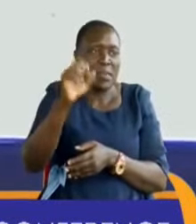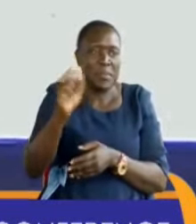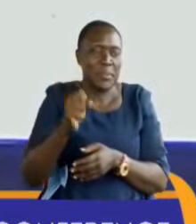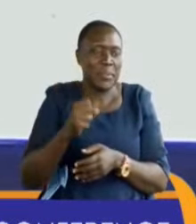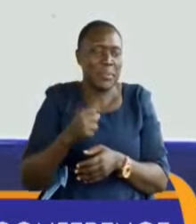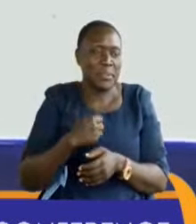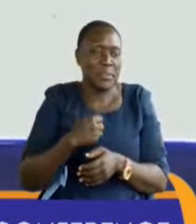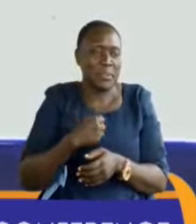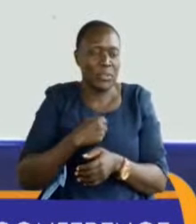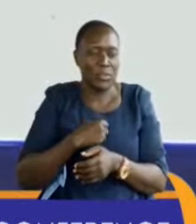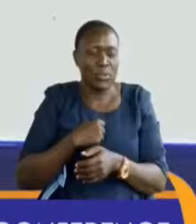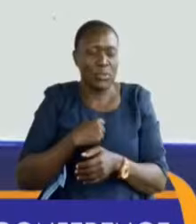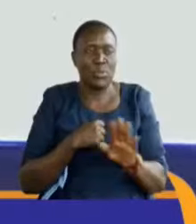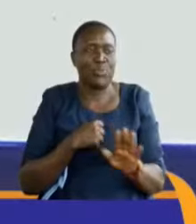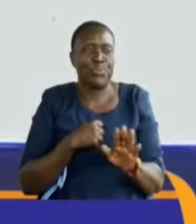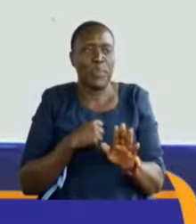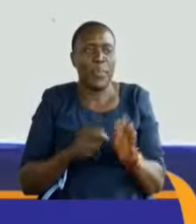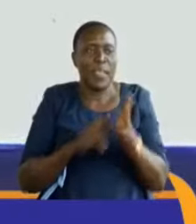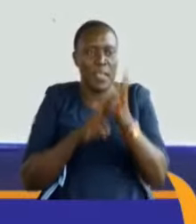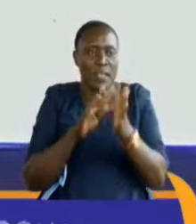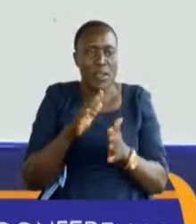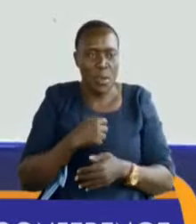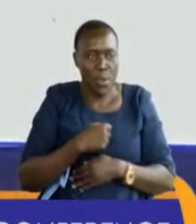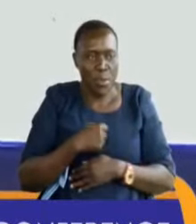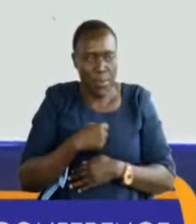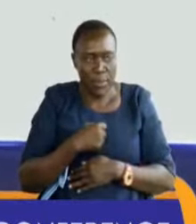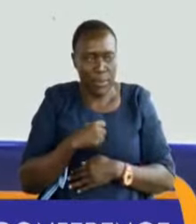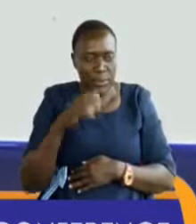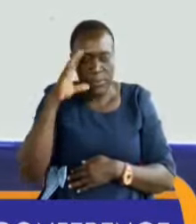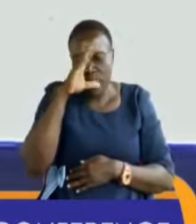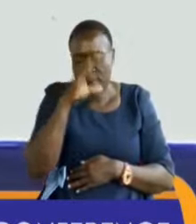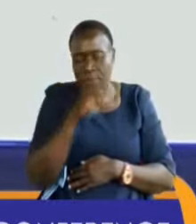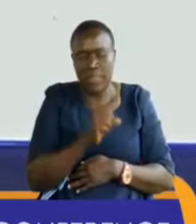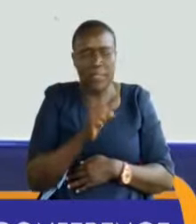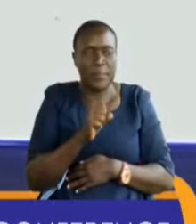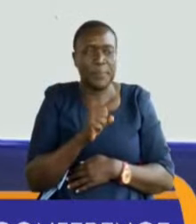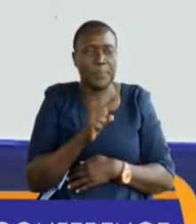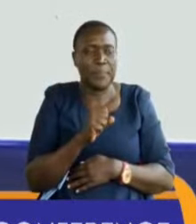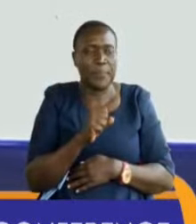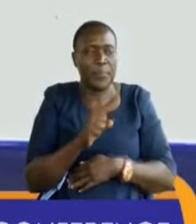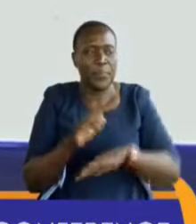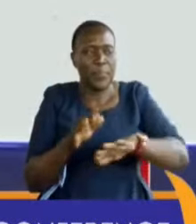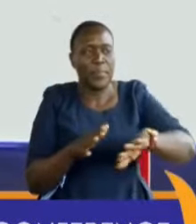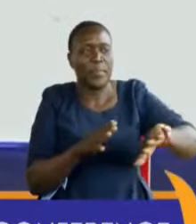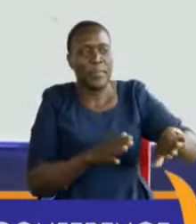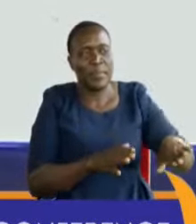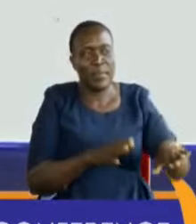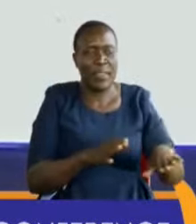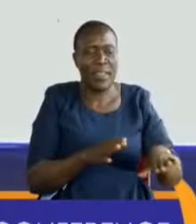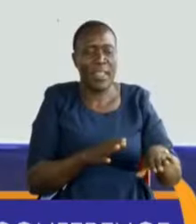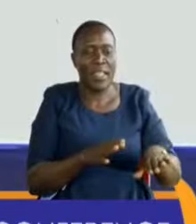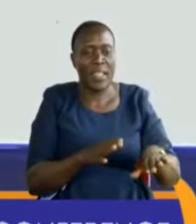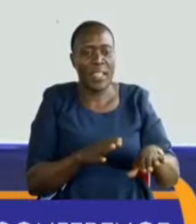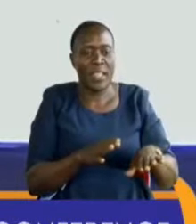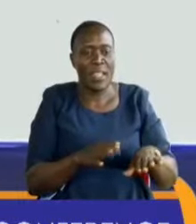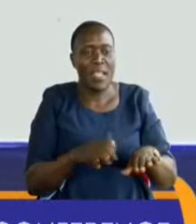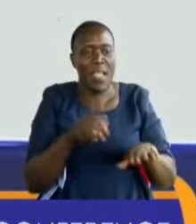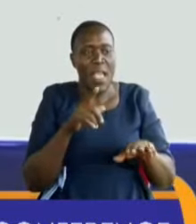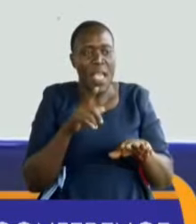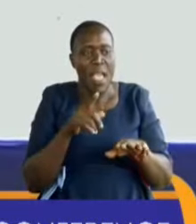you. We register apology for the absence. Mine, on behalf of all the members of